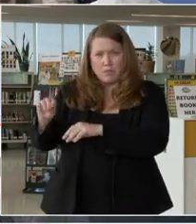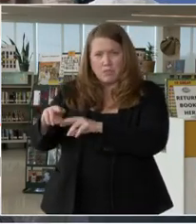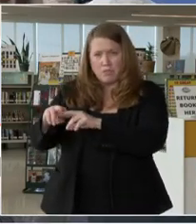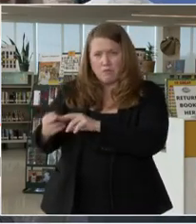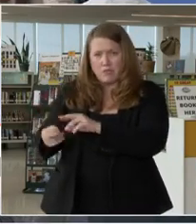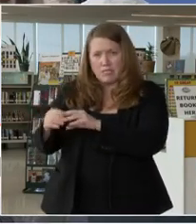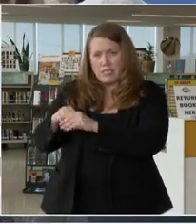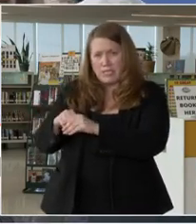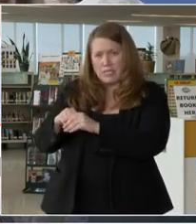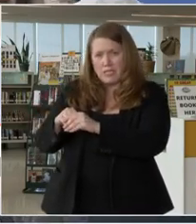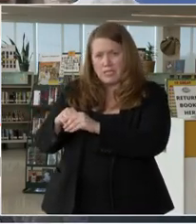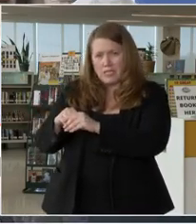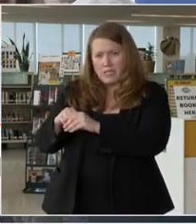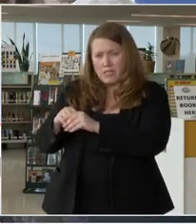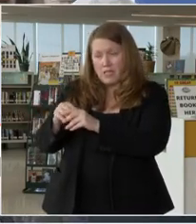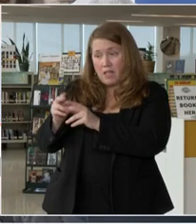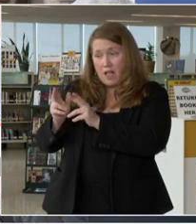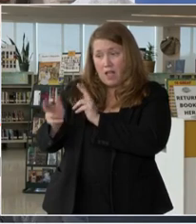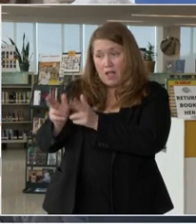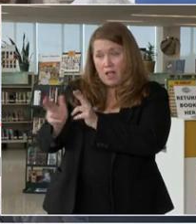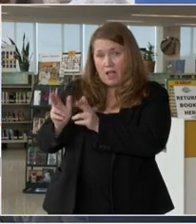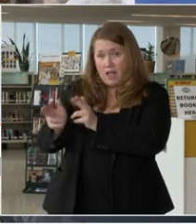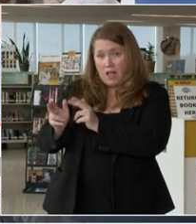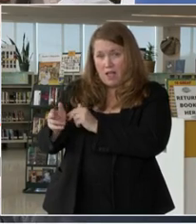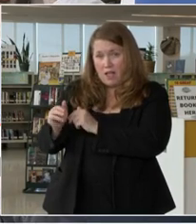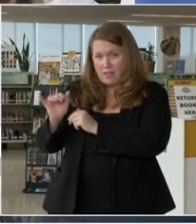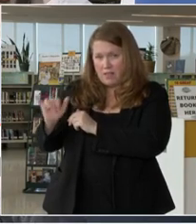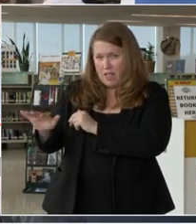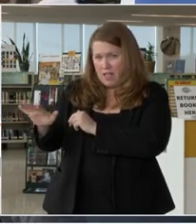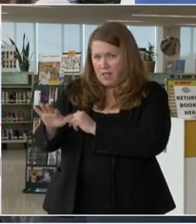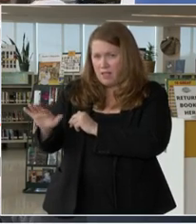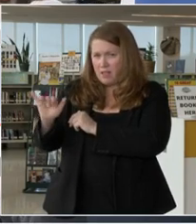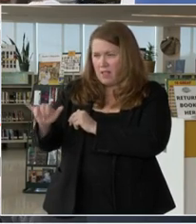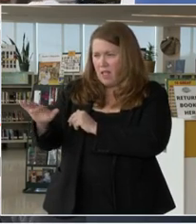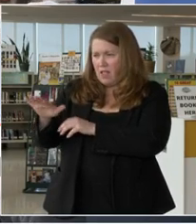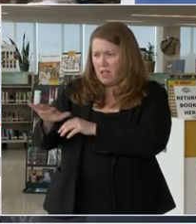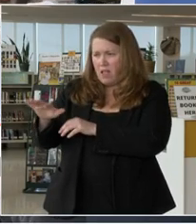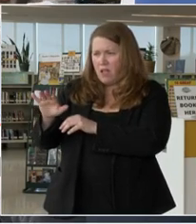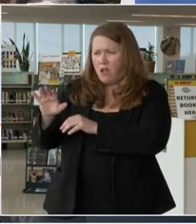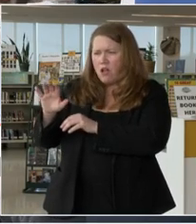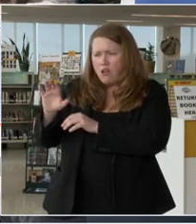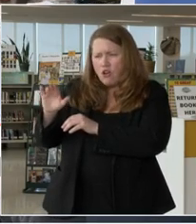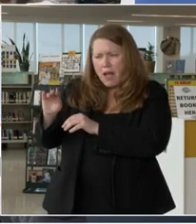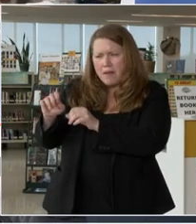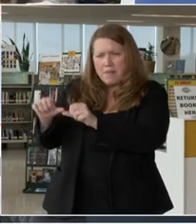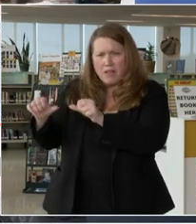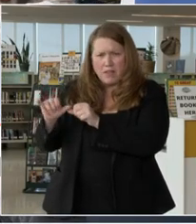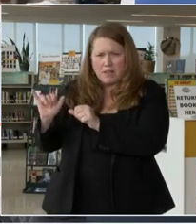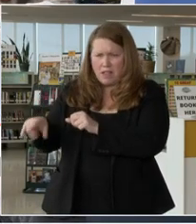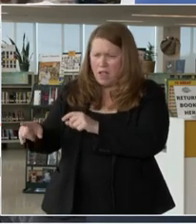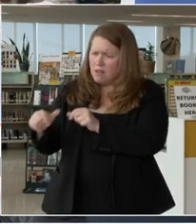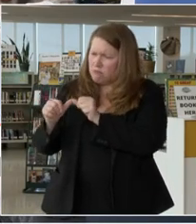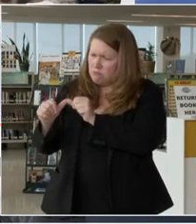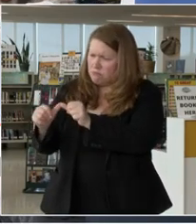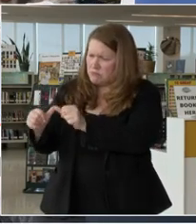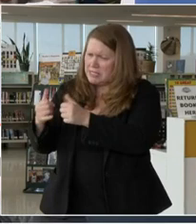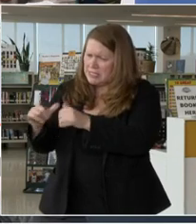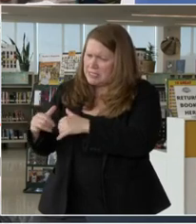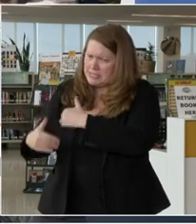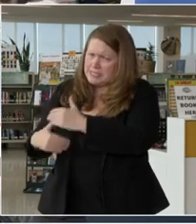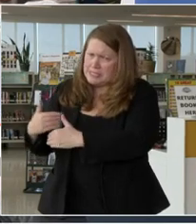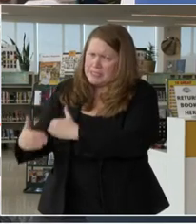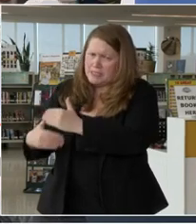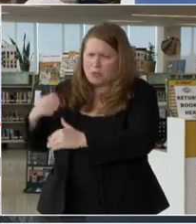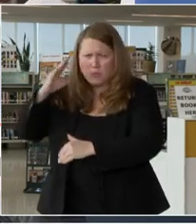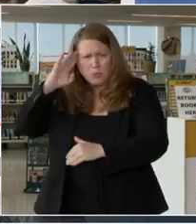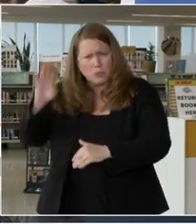Fall Crime Initiative areas, and that's very significant, and we want to keep that work going. We know where